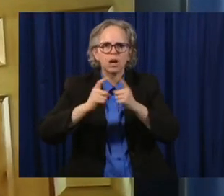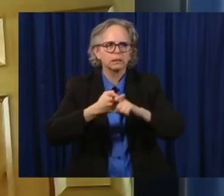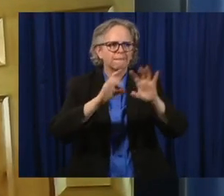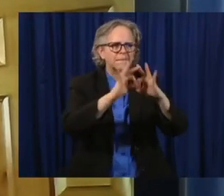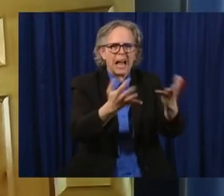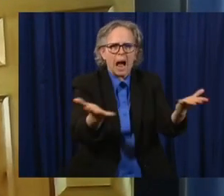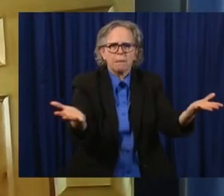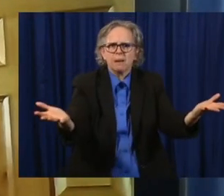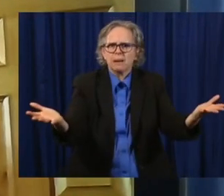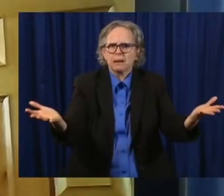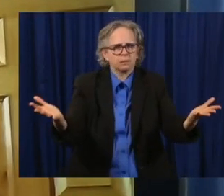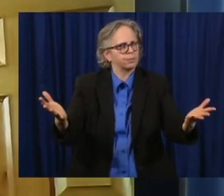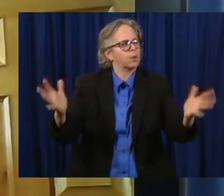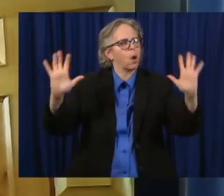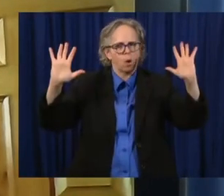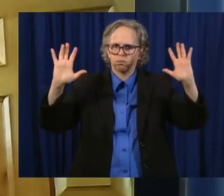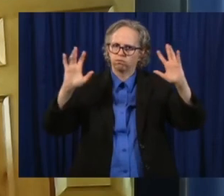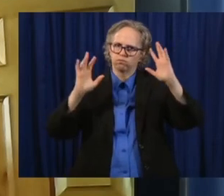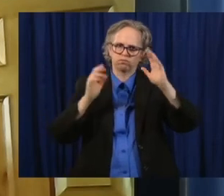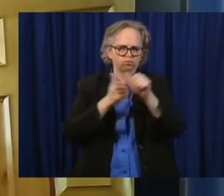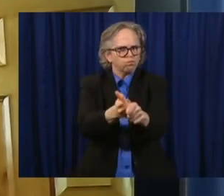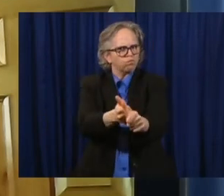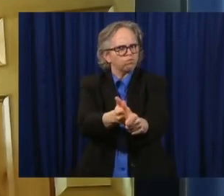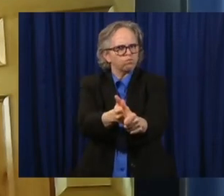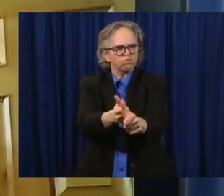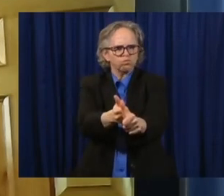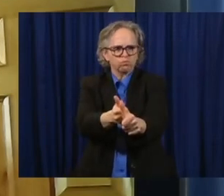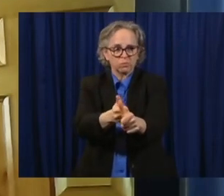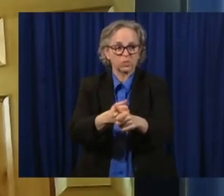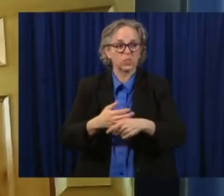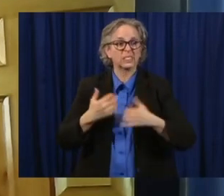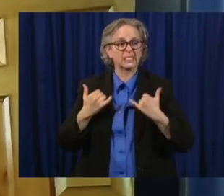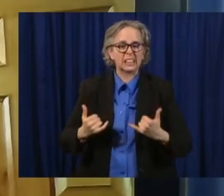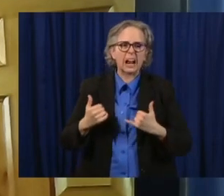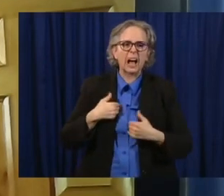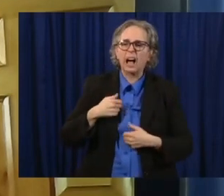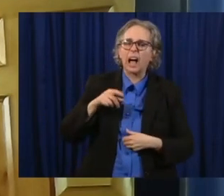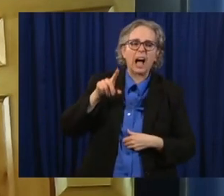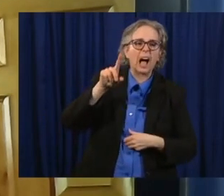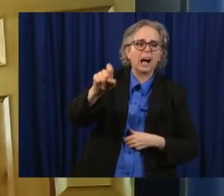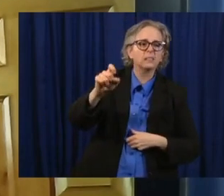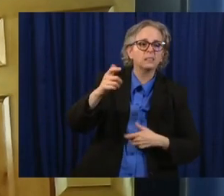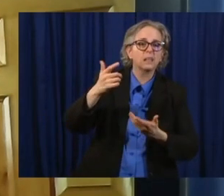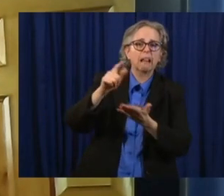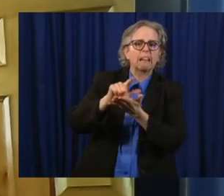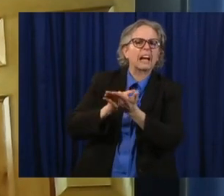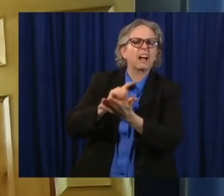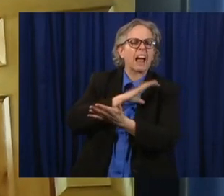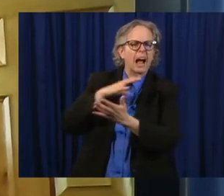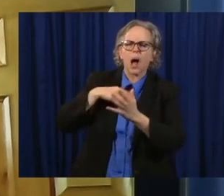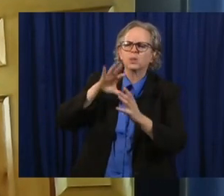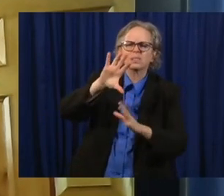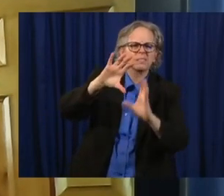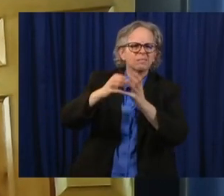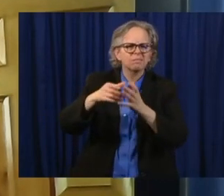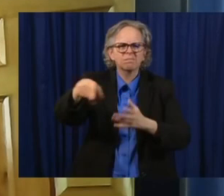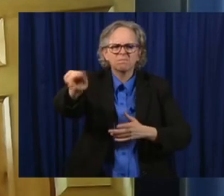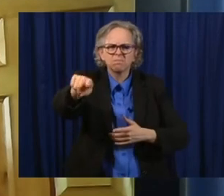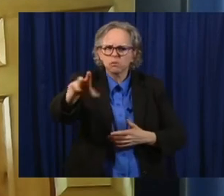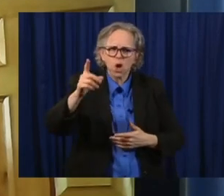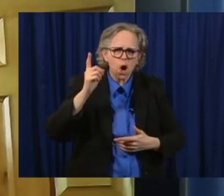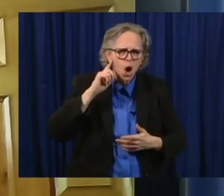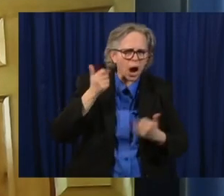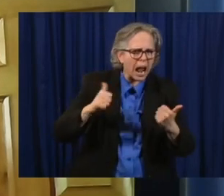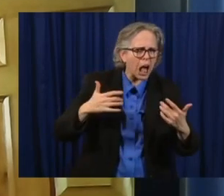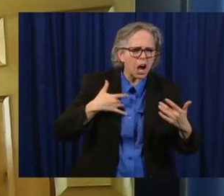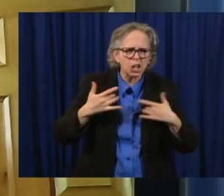legal counsel just earlier today about how many circumstances there had been where we had concerns about people not doing it, and she said